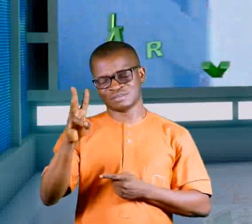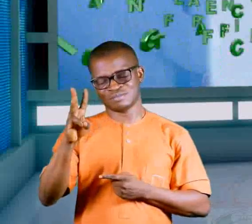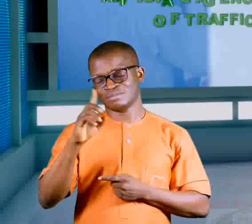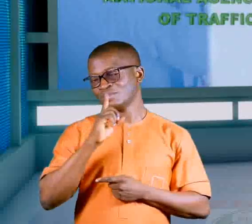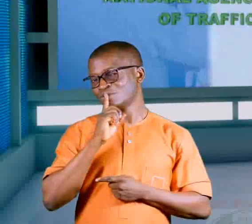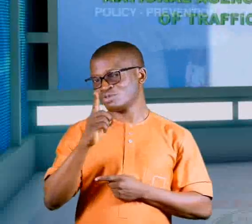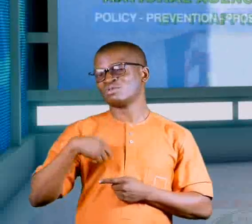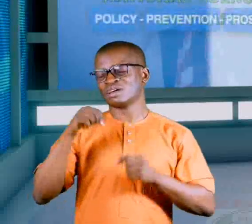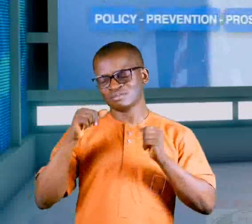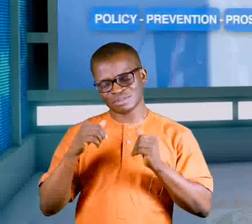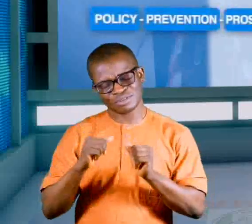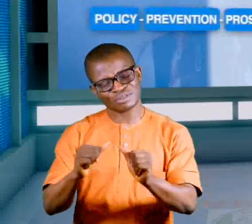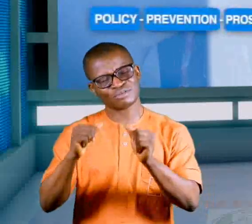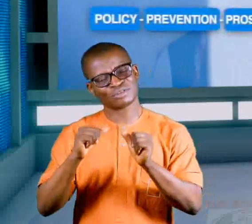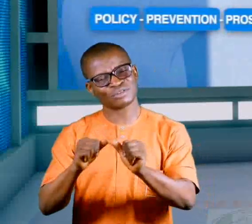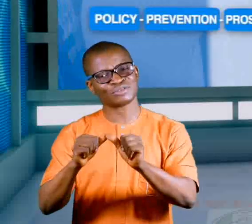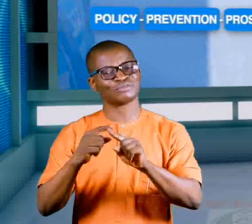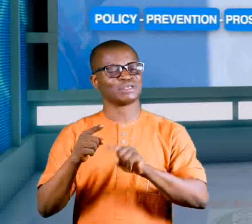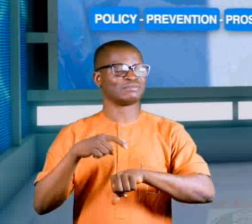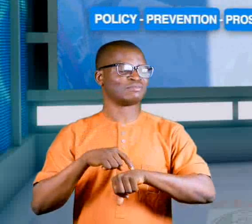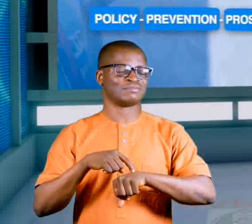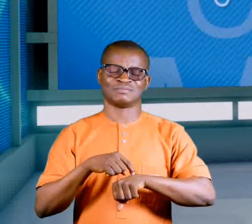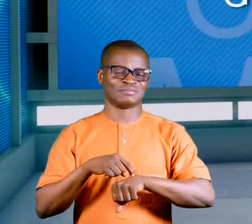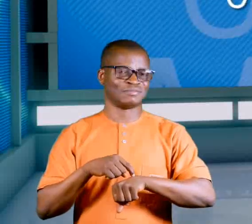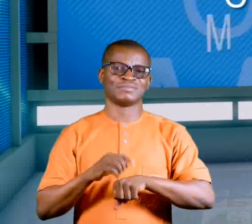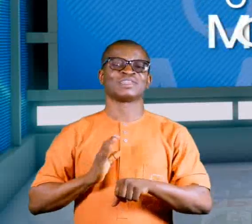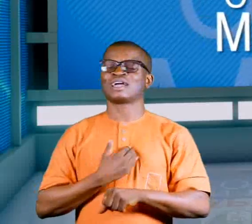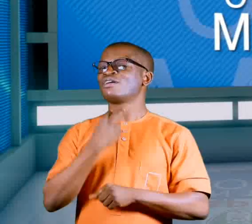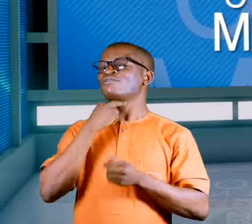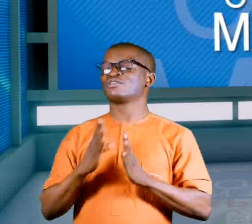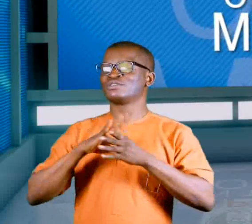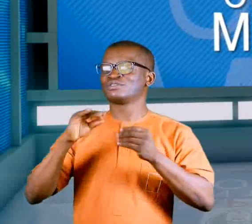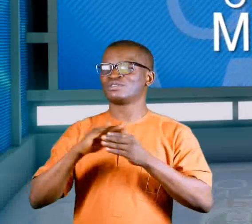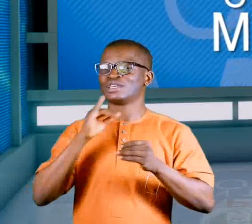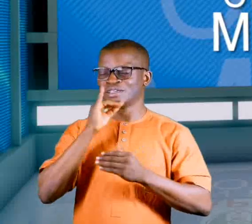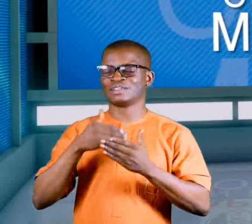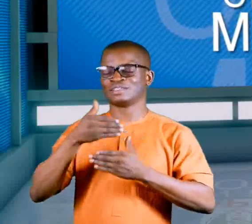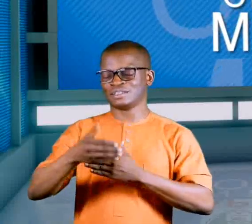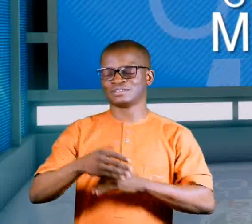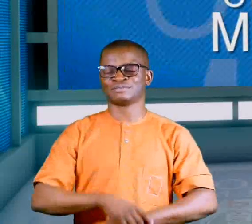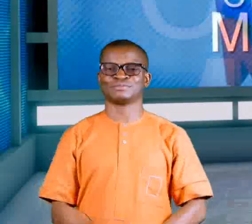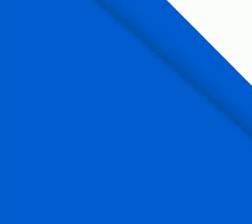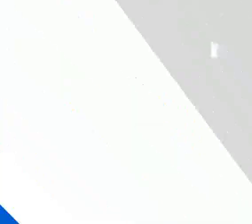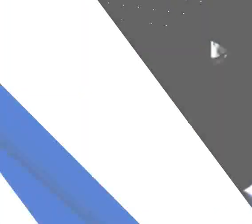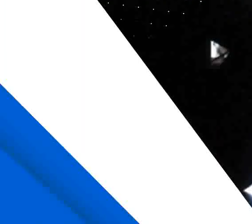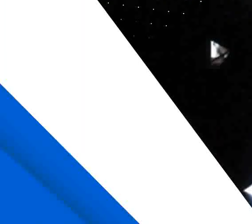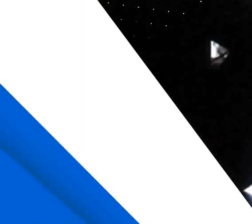2026. Indeed, we can go on, but time won't permit. Our Victim Story segment is coming up next.